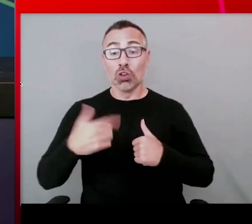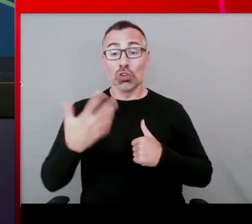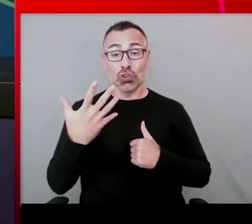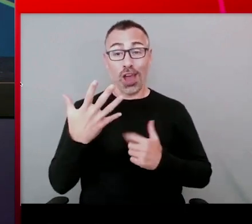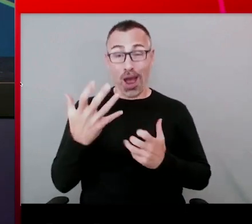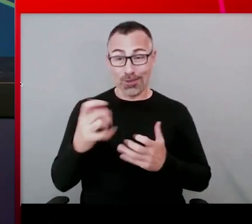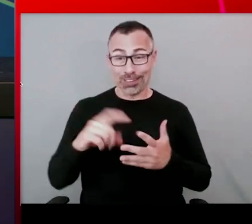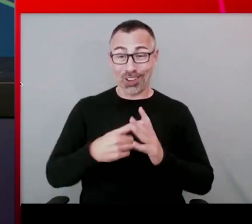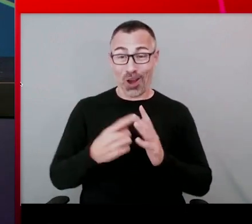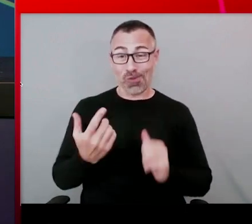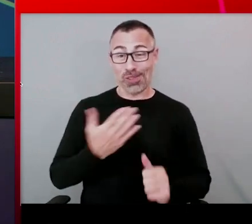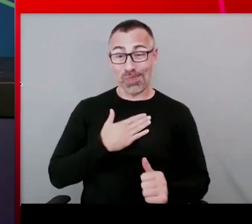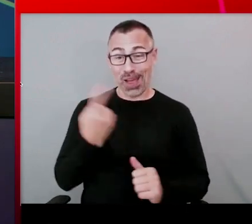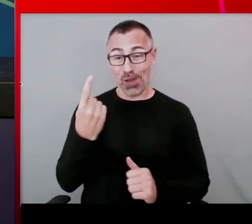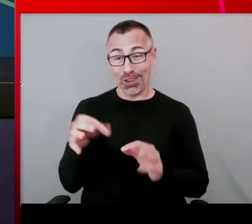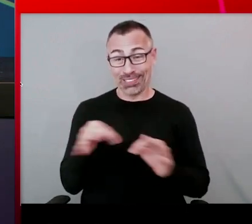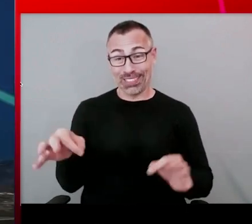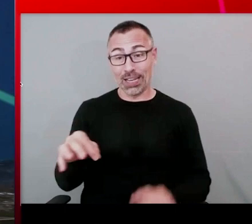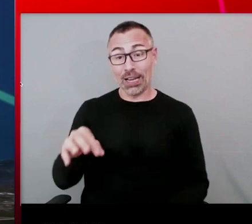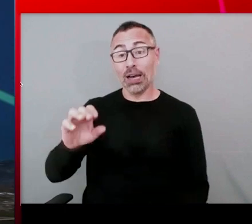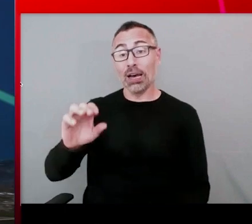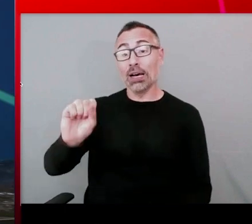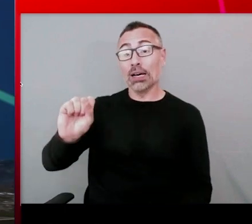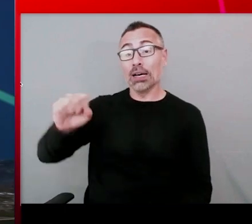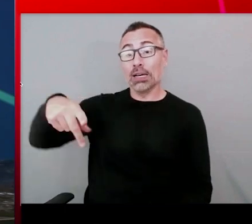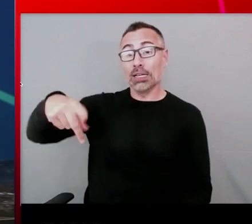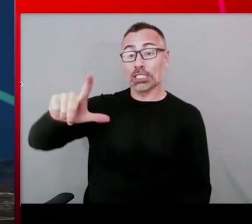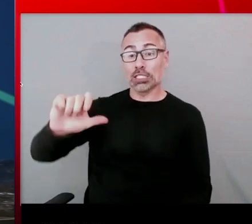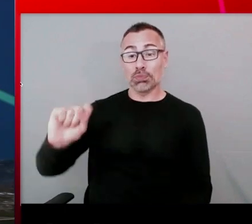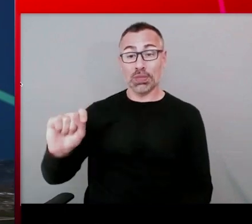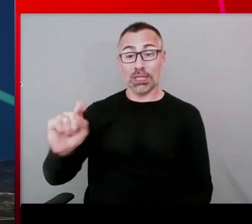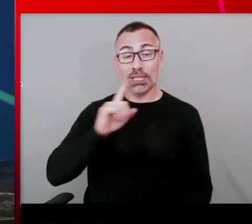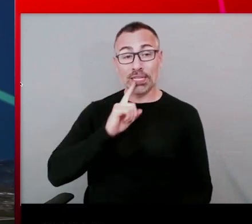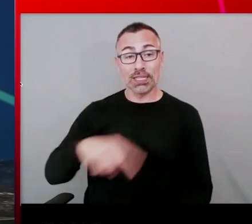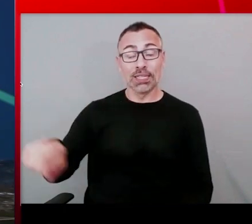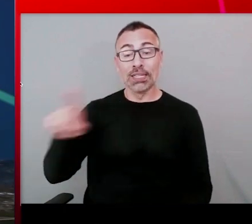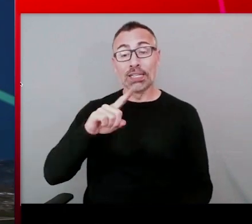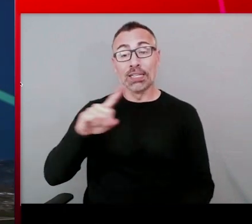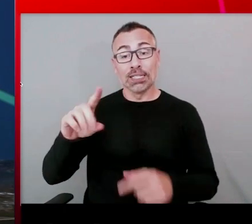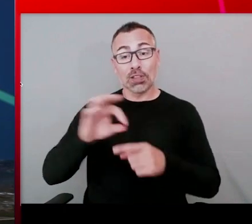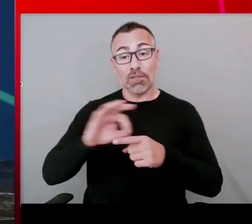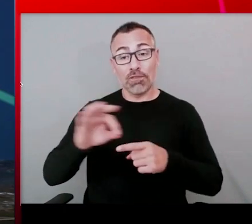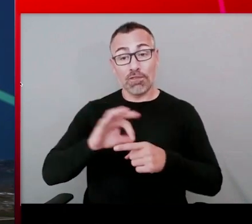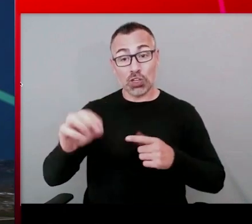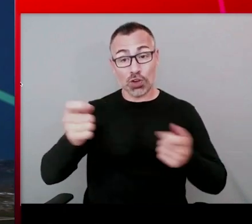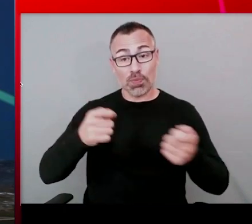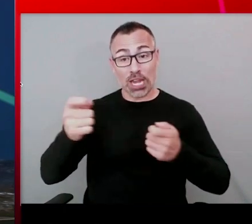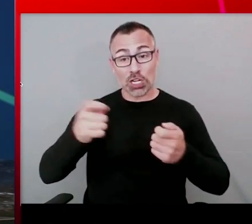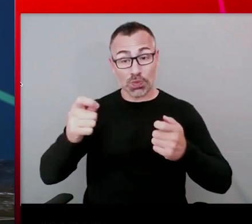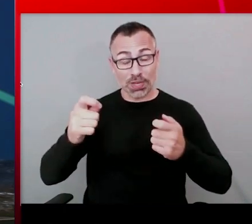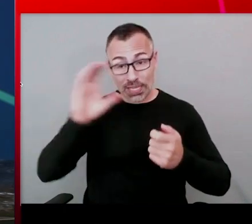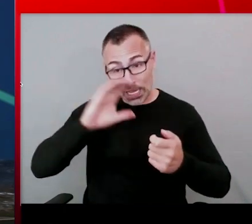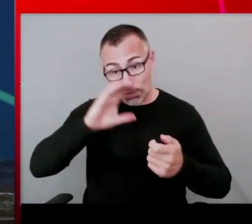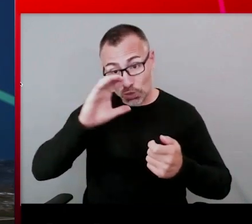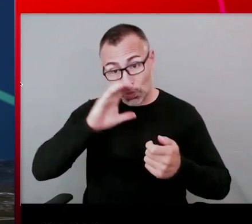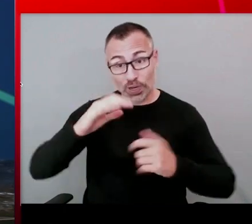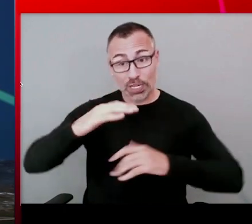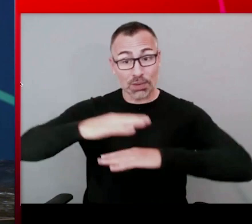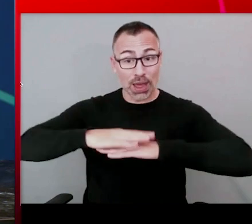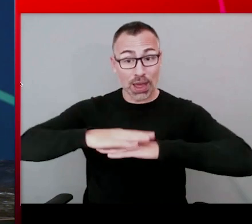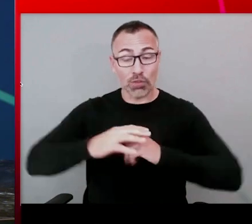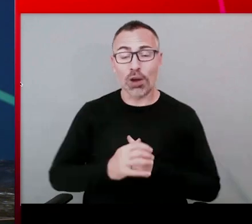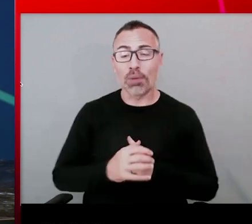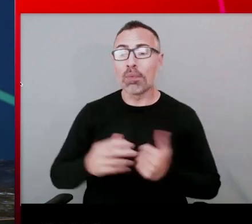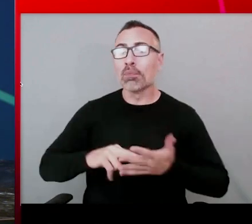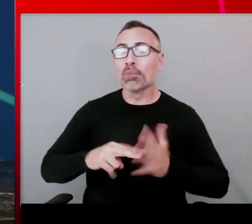everybody, Split is a feature management and experimentation platform. Oh, nice. And so what that means is we